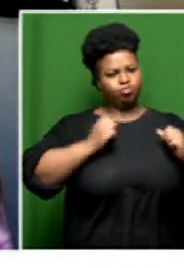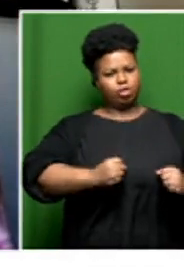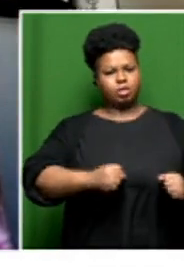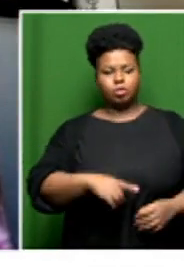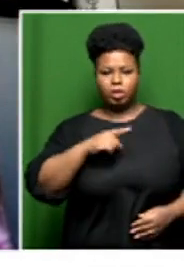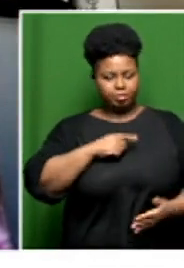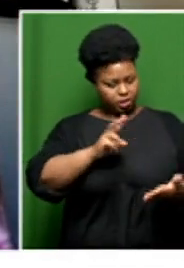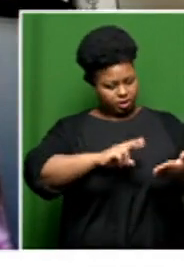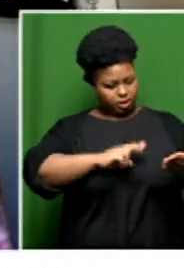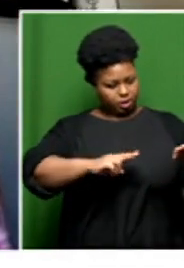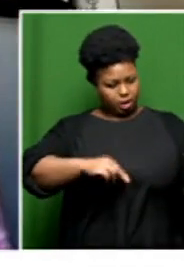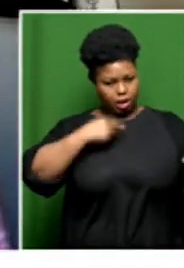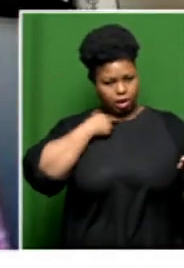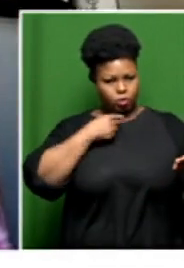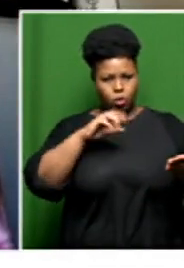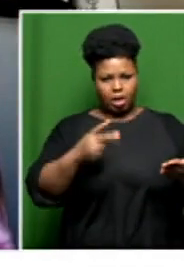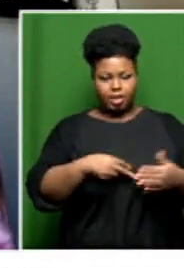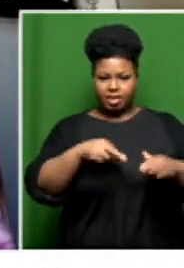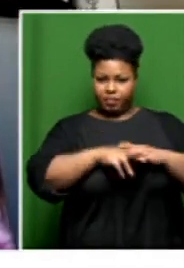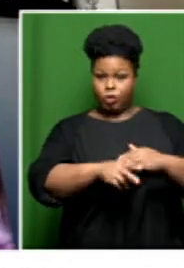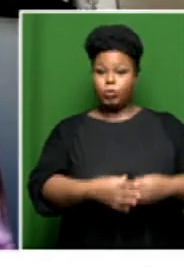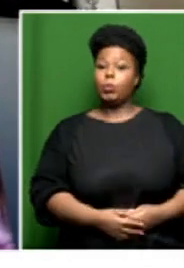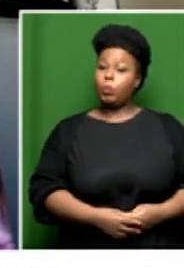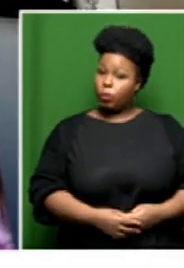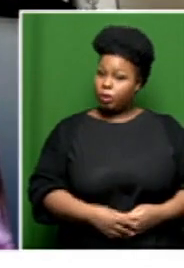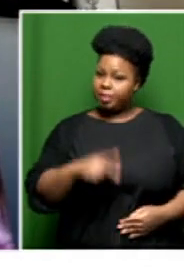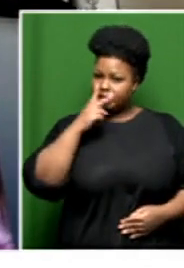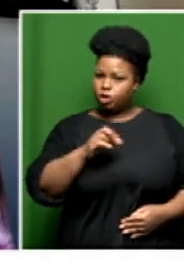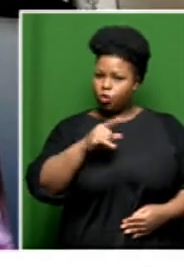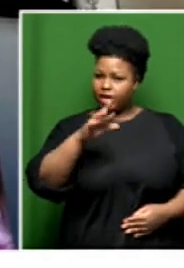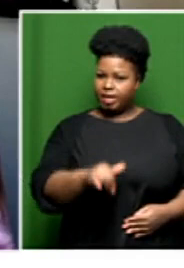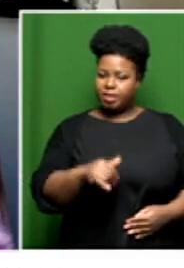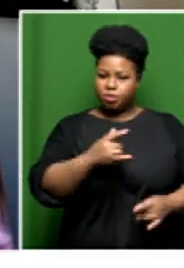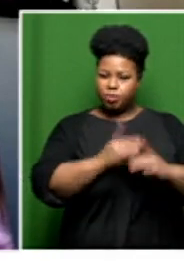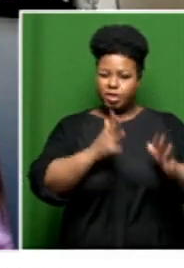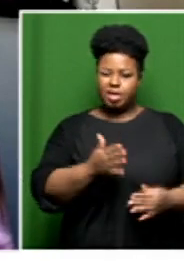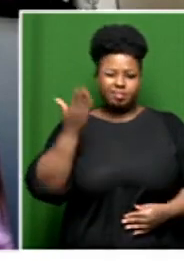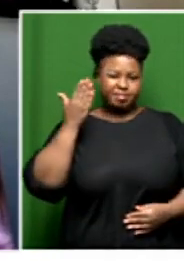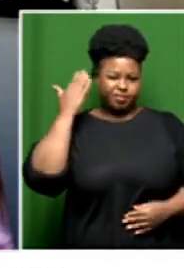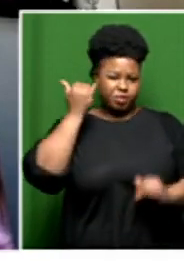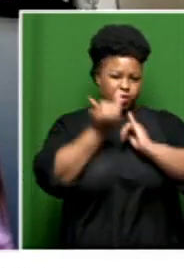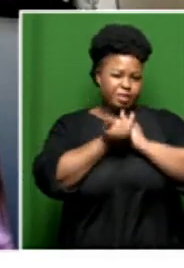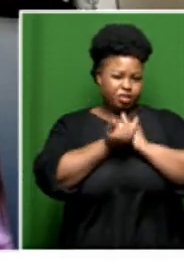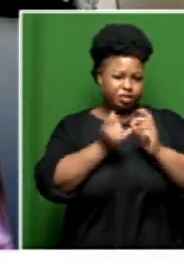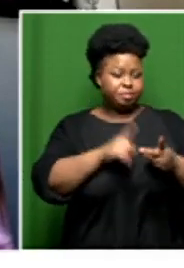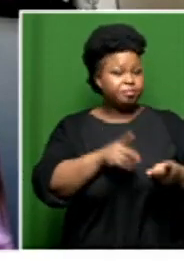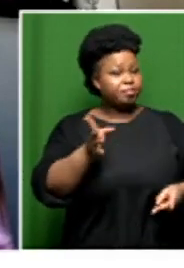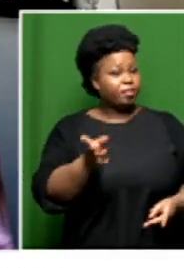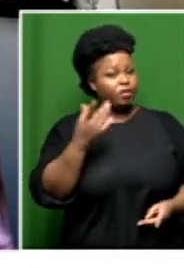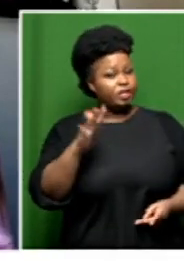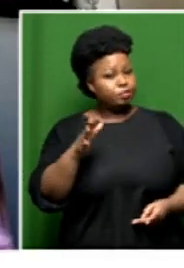mean, I've been going through some of the dance videos here. I see Courtney Paul, who's one of the winners in the previous competitions, and we've heard